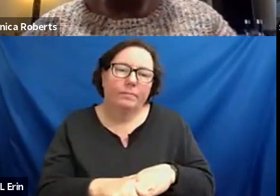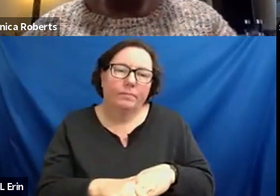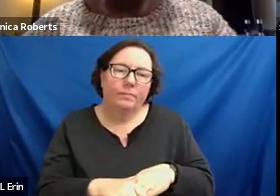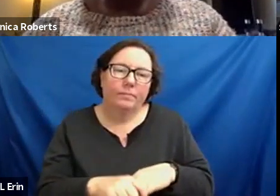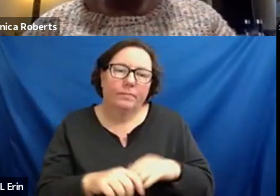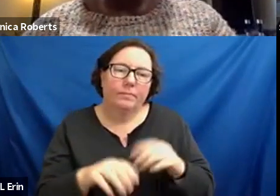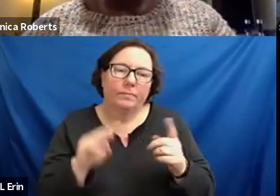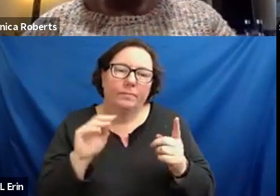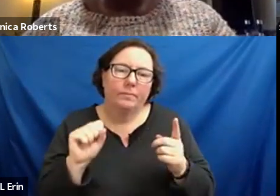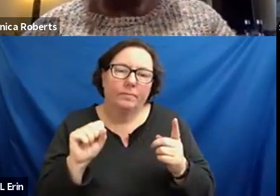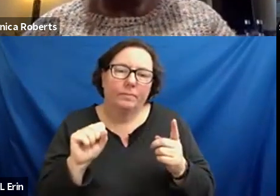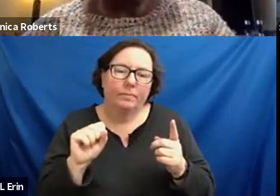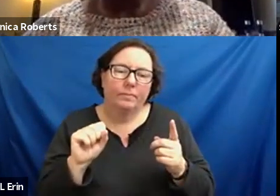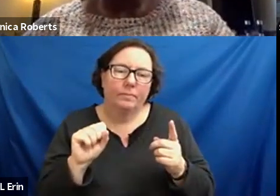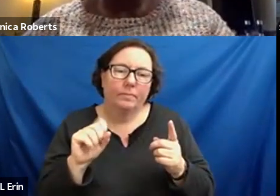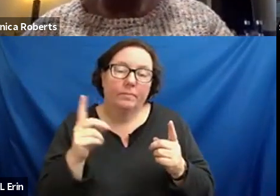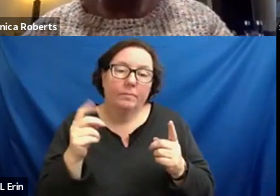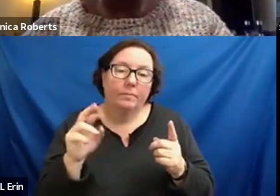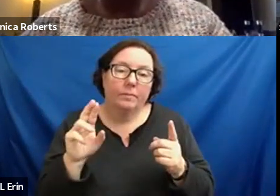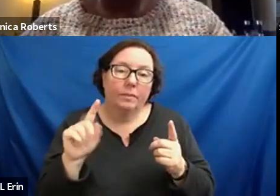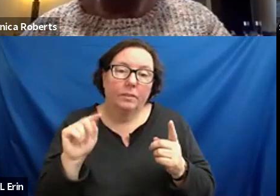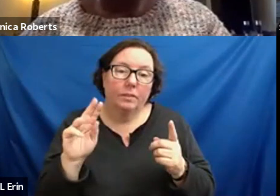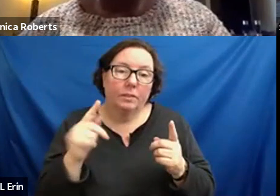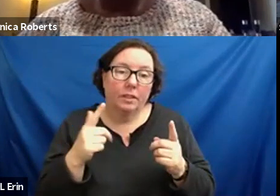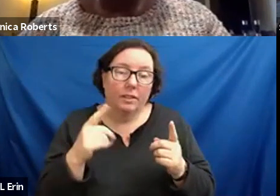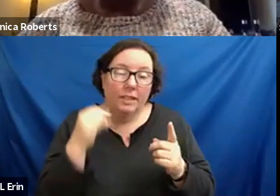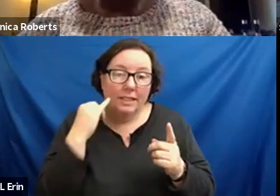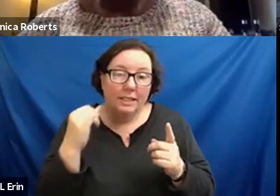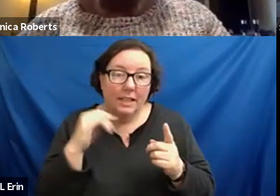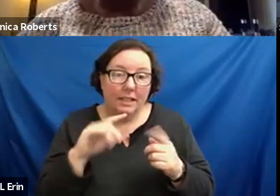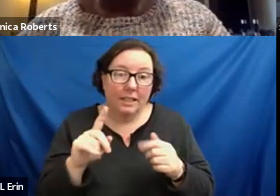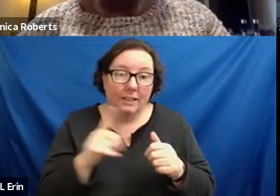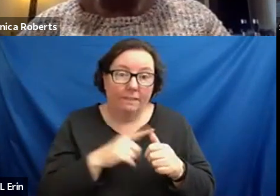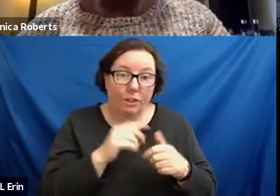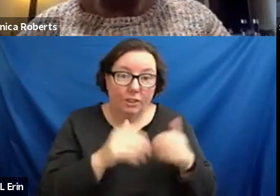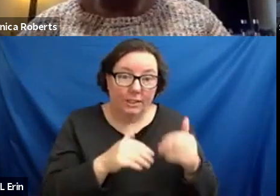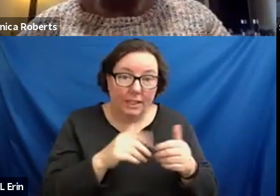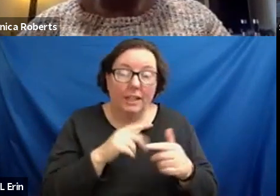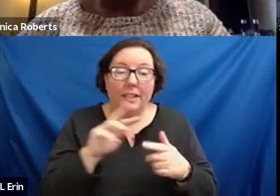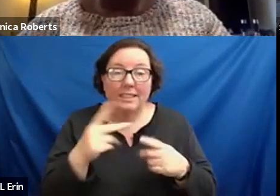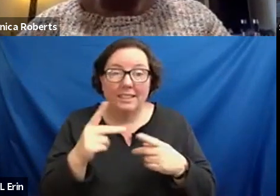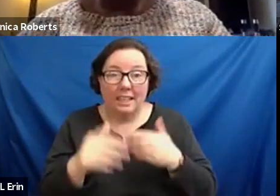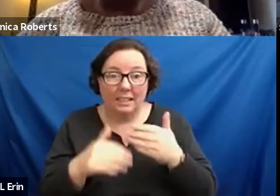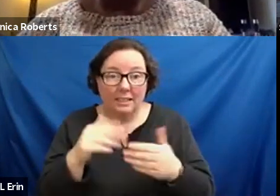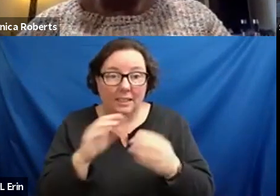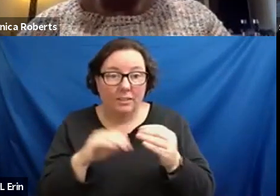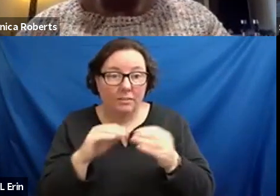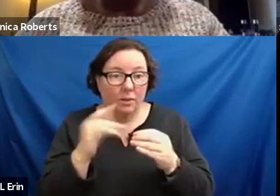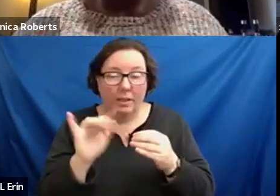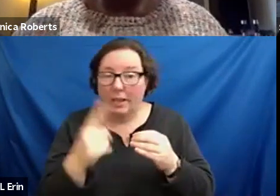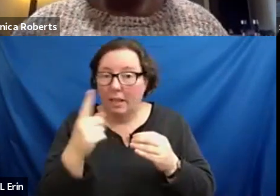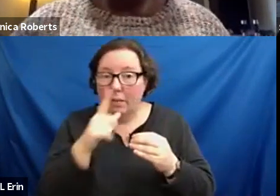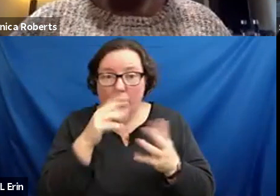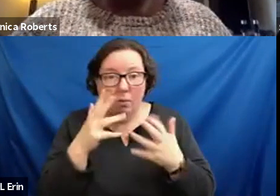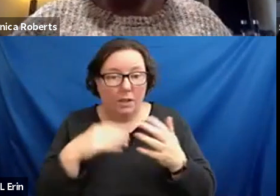as an idea. So is the idea that in stage 2, it would be like anybody who wants